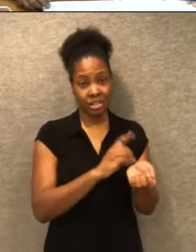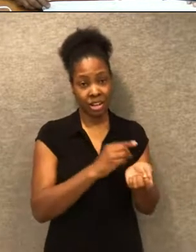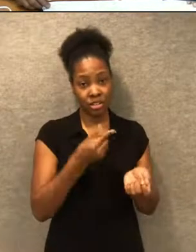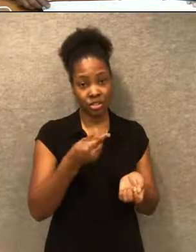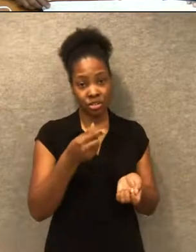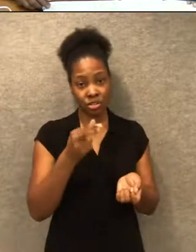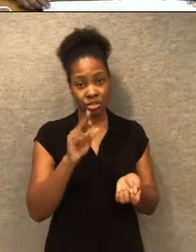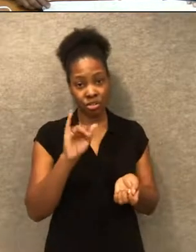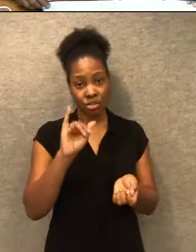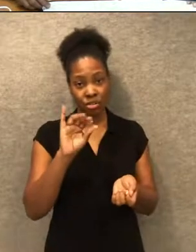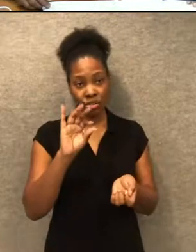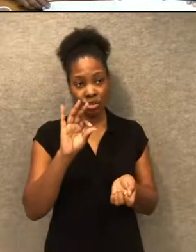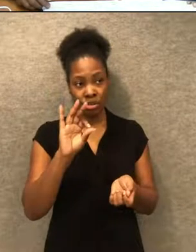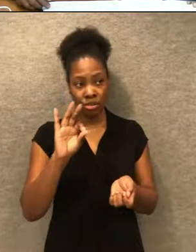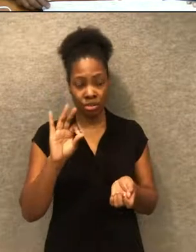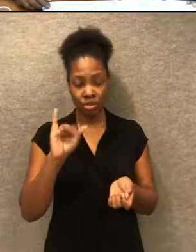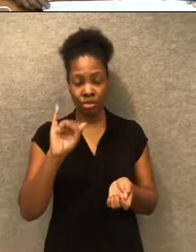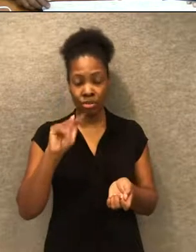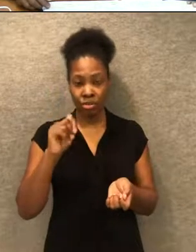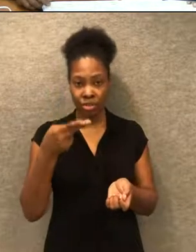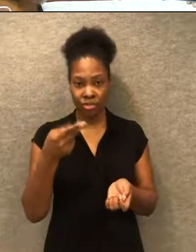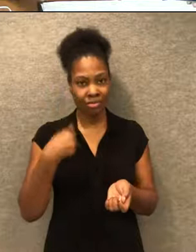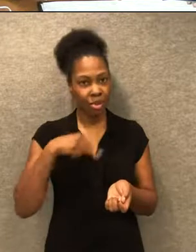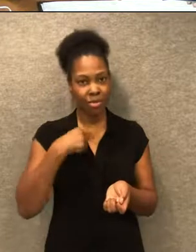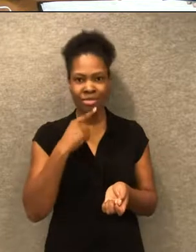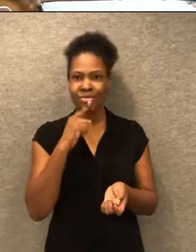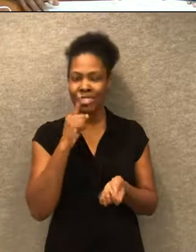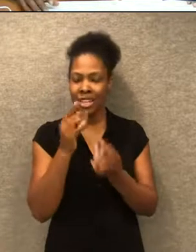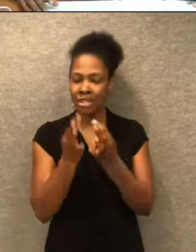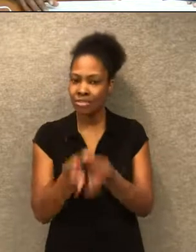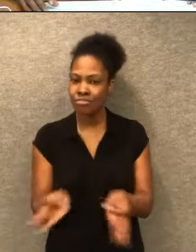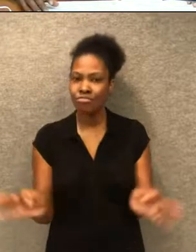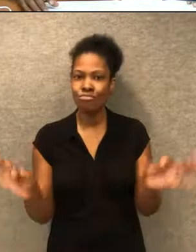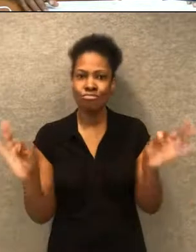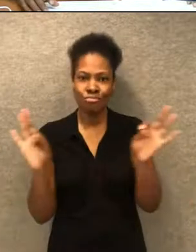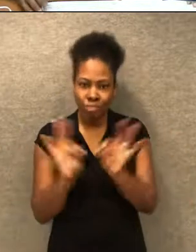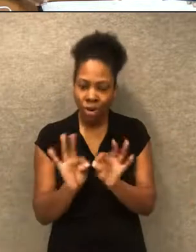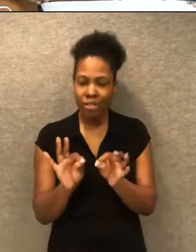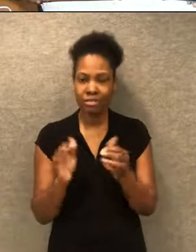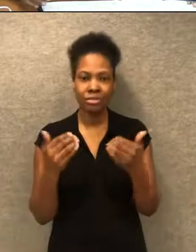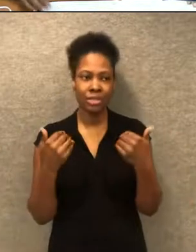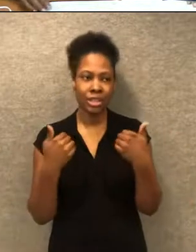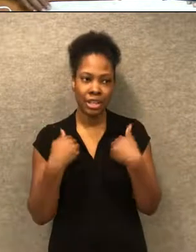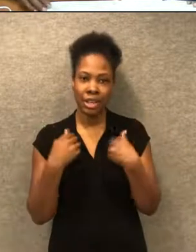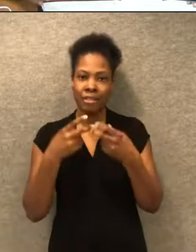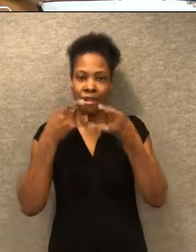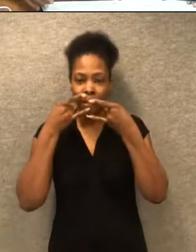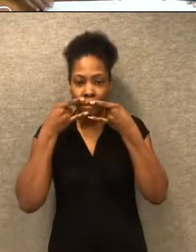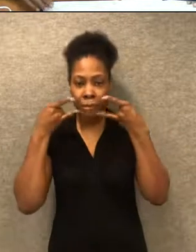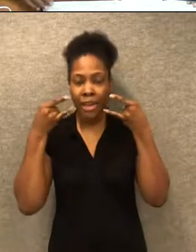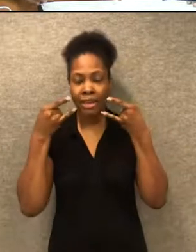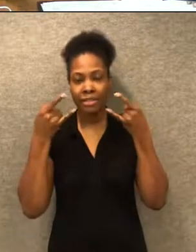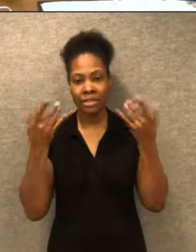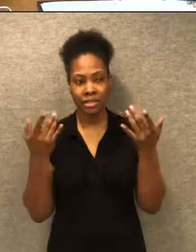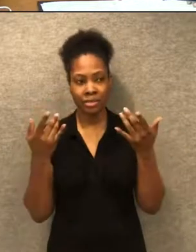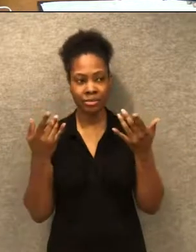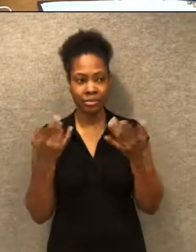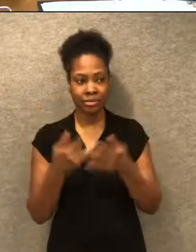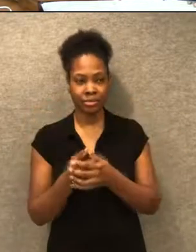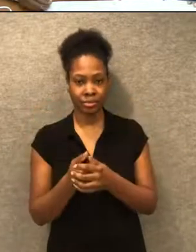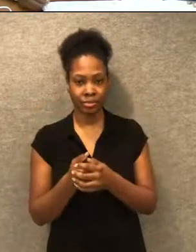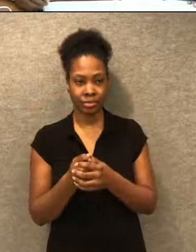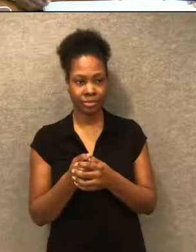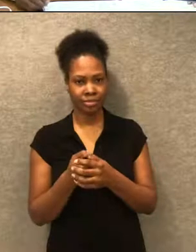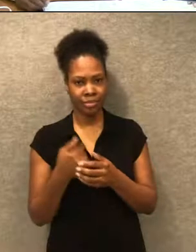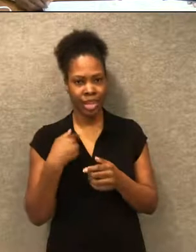on masks. I know for a fact we've been having signs all around the park. That's a county park, but we're working together. But I'm going